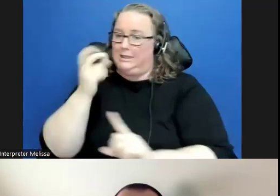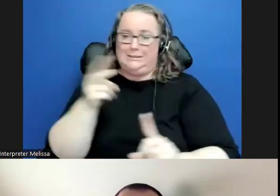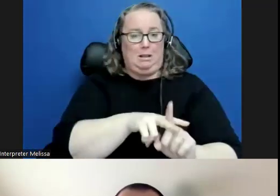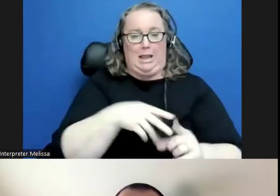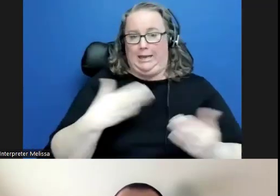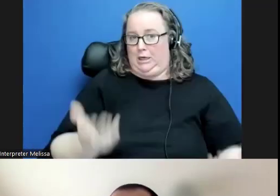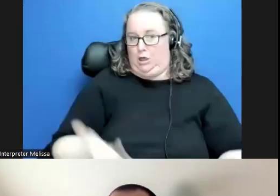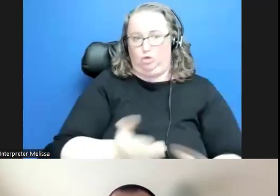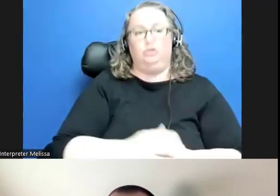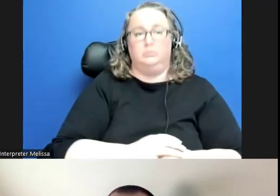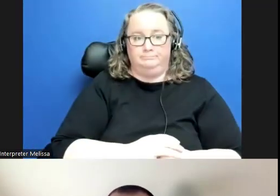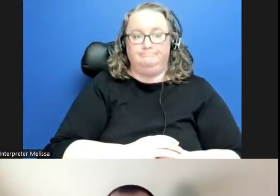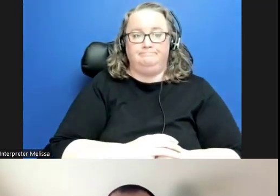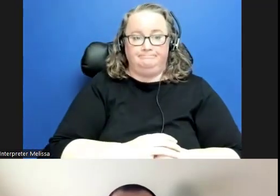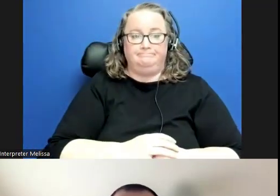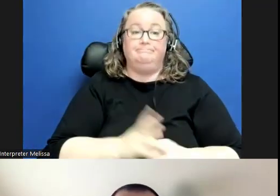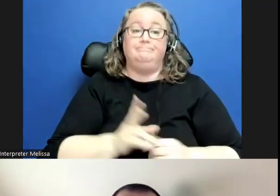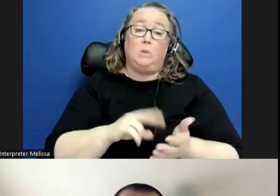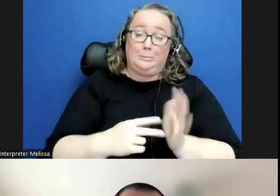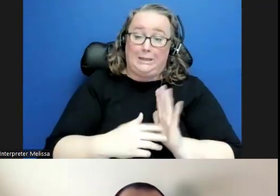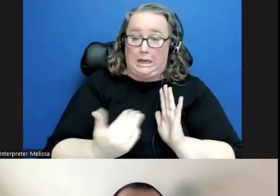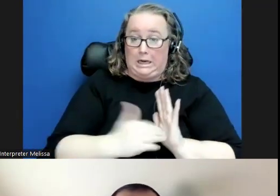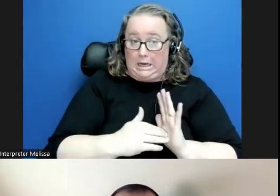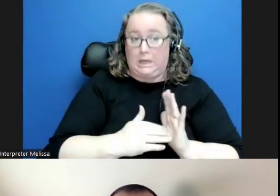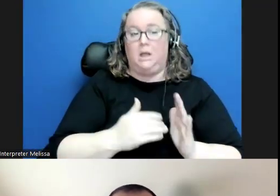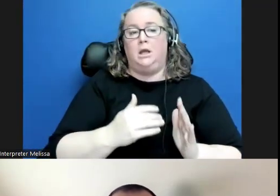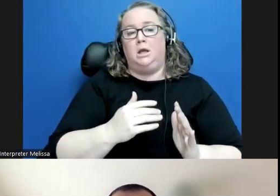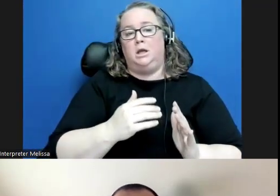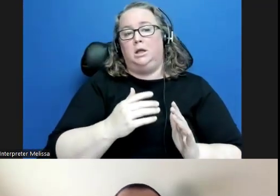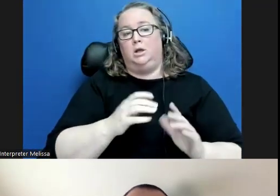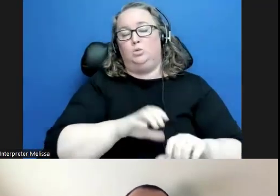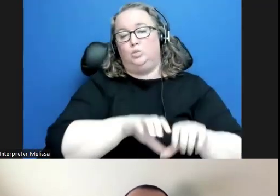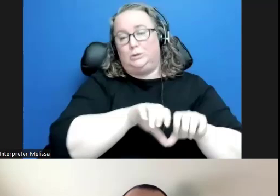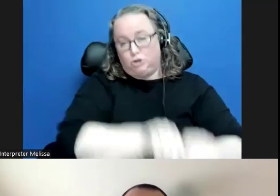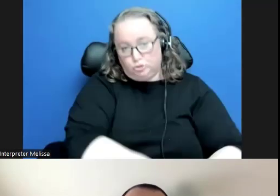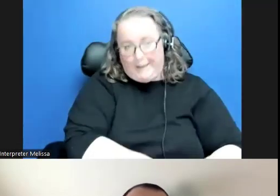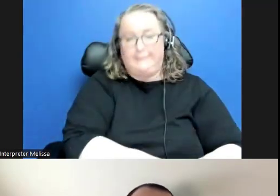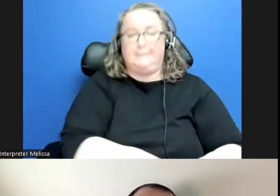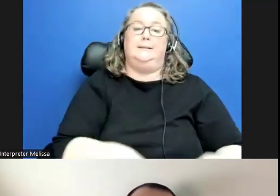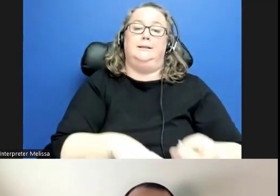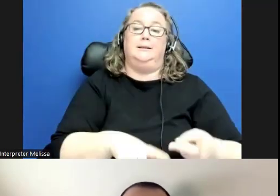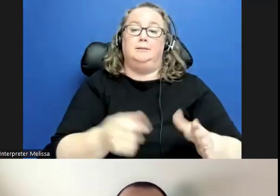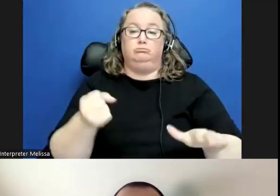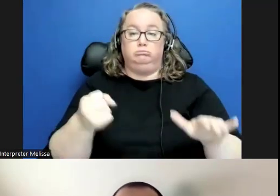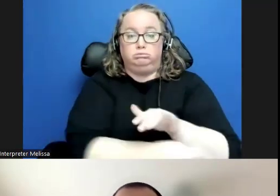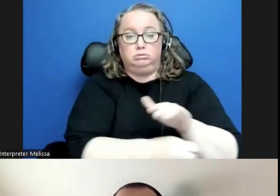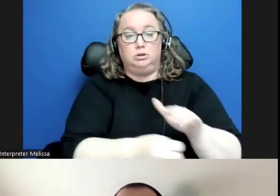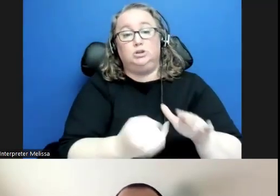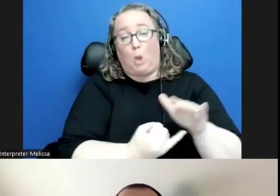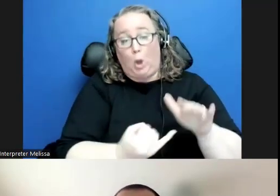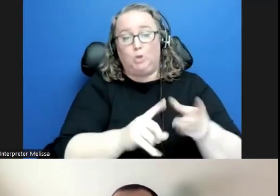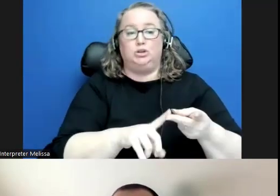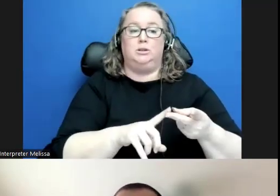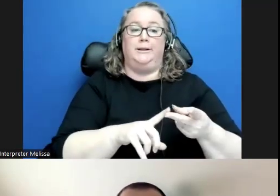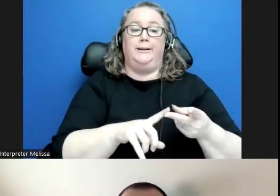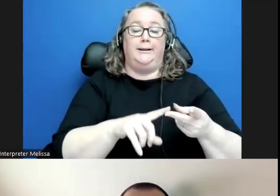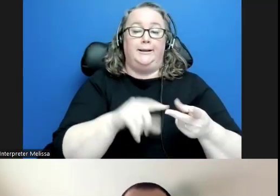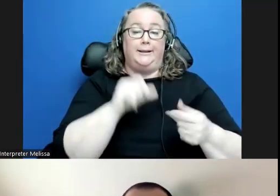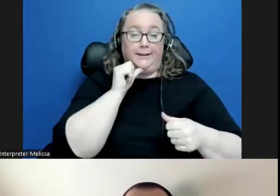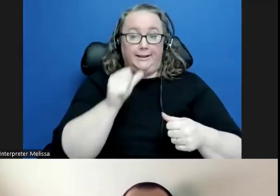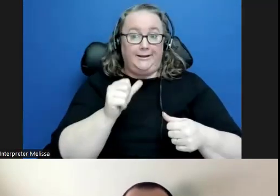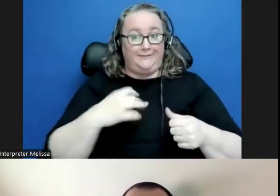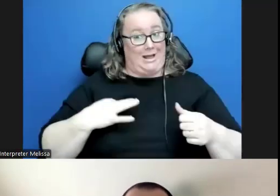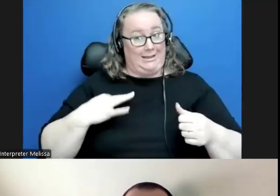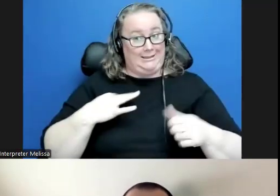In general, that also includes restrictions on restraint and seclusion practices, including involuntary medication. And as we'll discuss